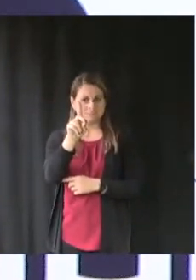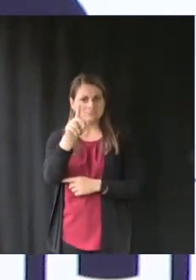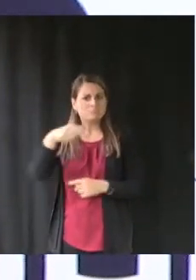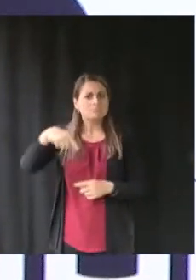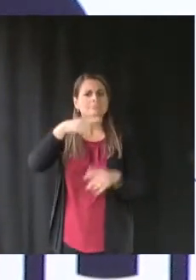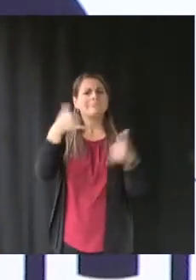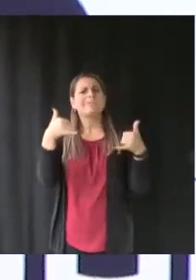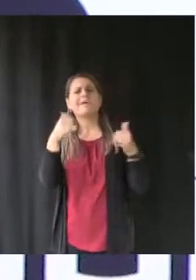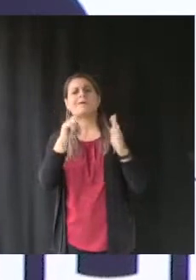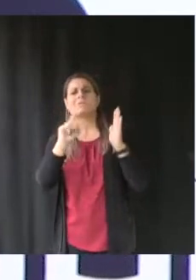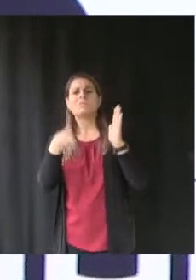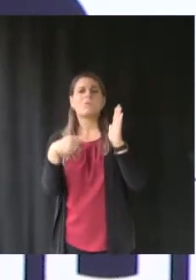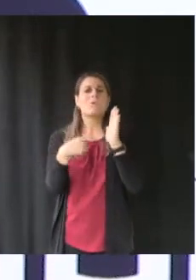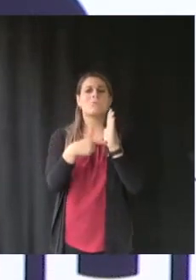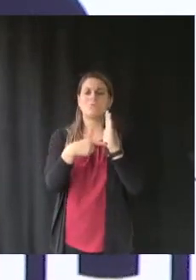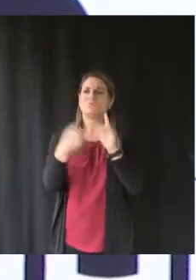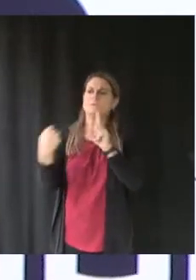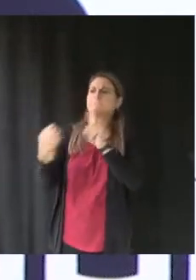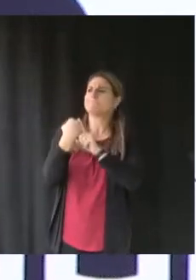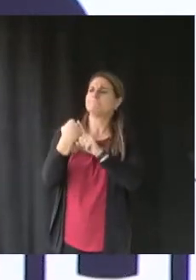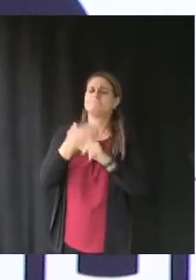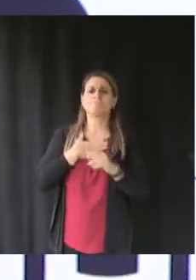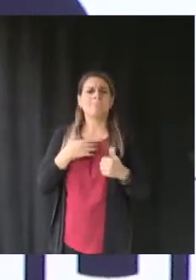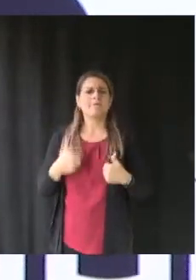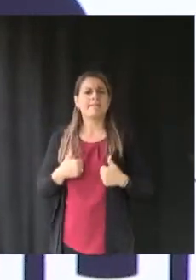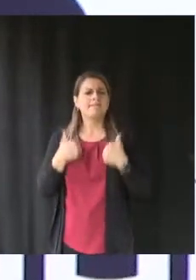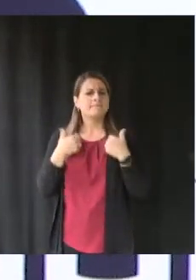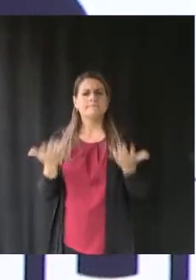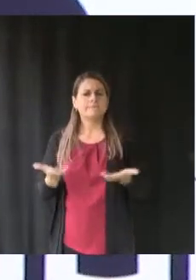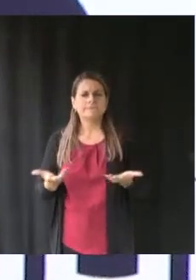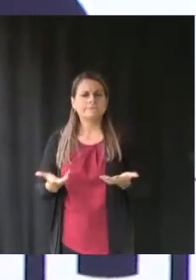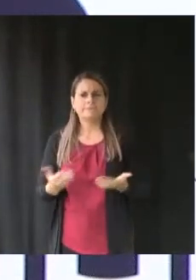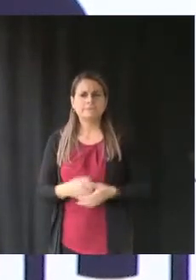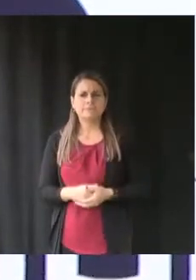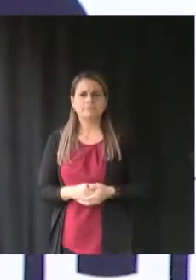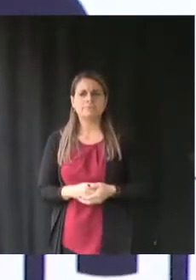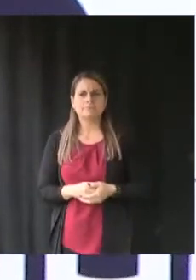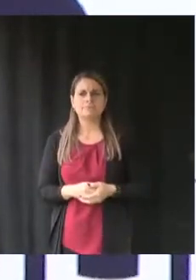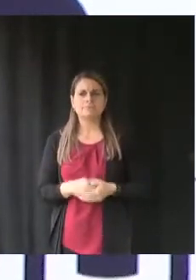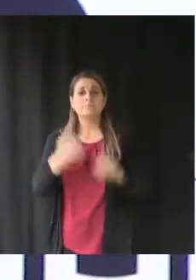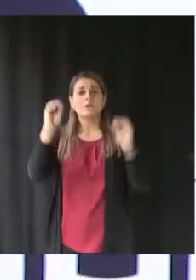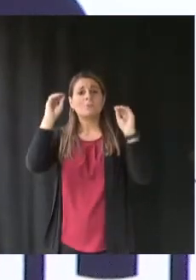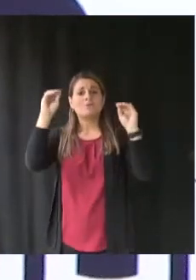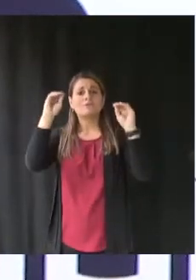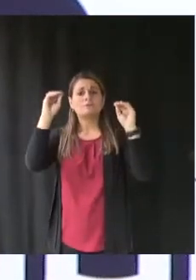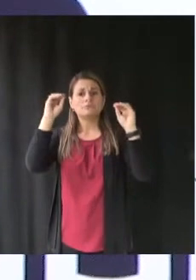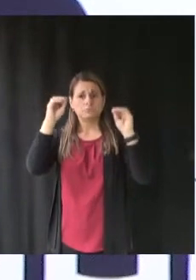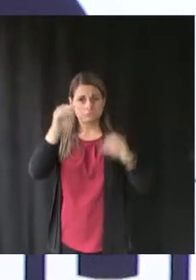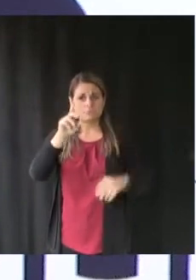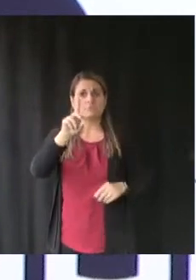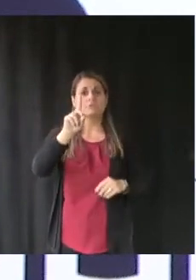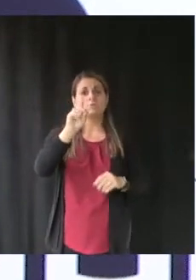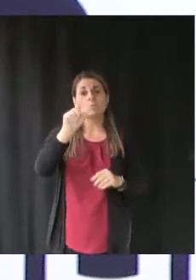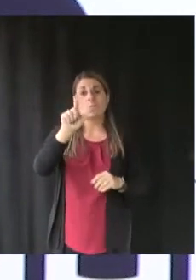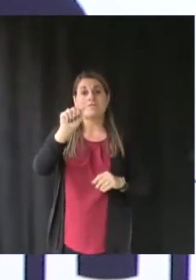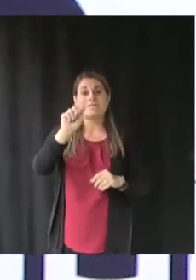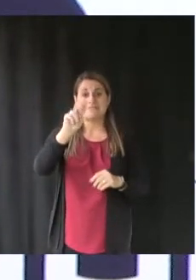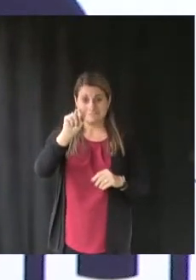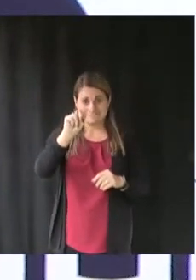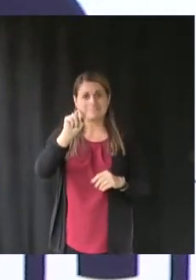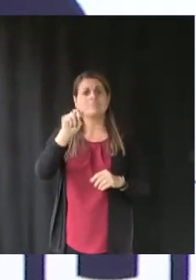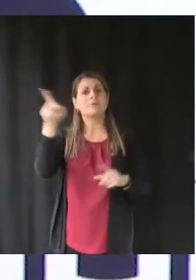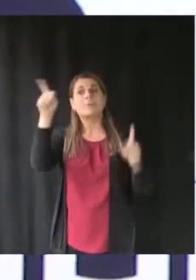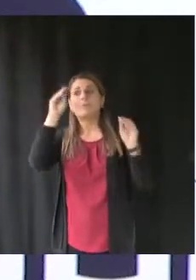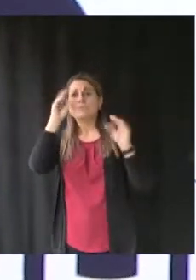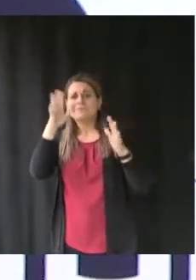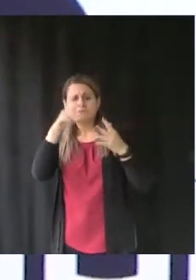life. He also said it was professors like Dr. Dolan, Dr. Bennett, Dr. Belinsky,